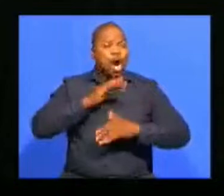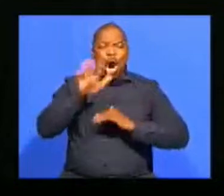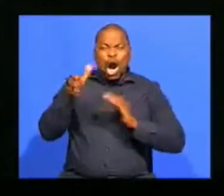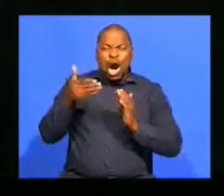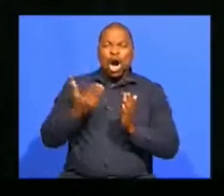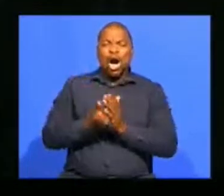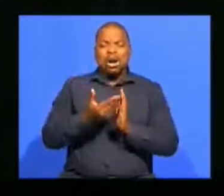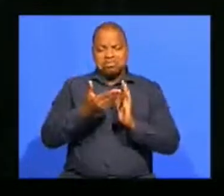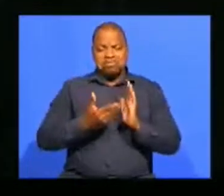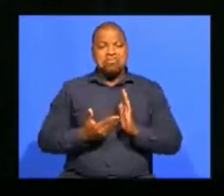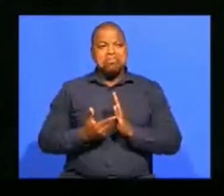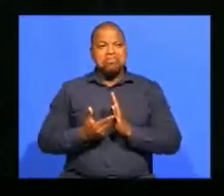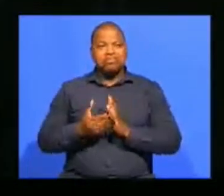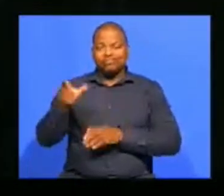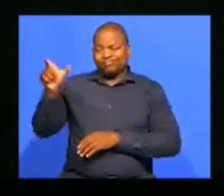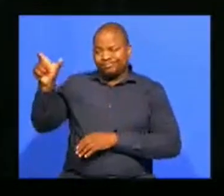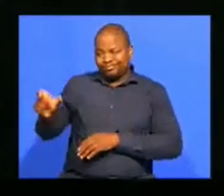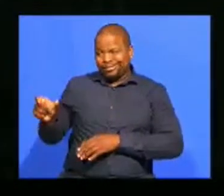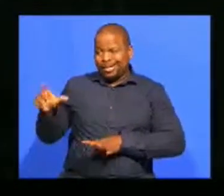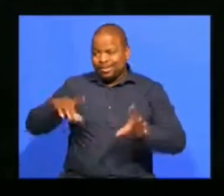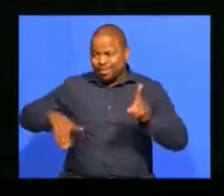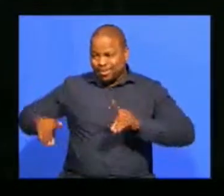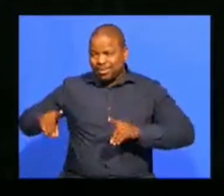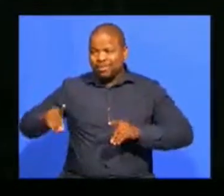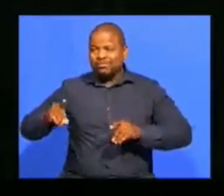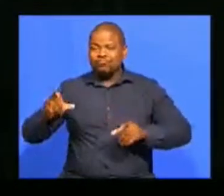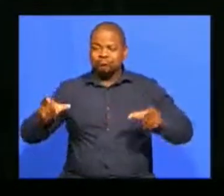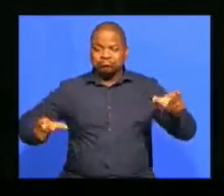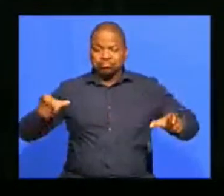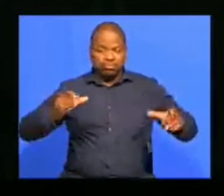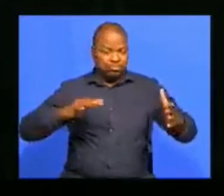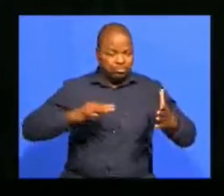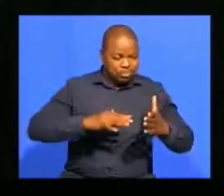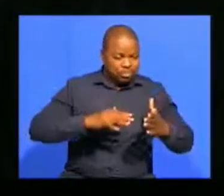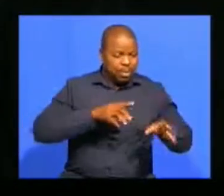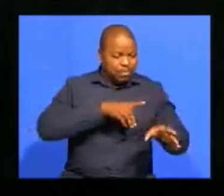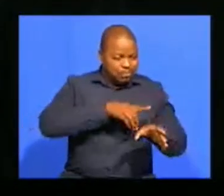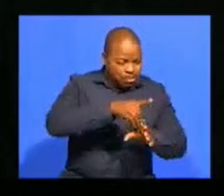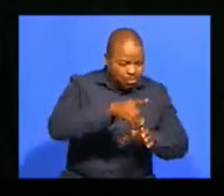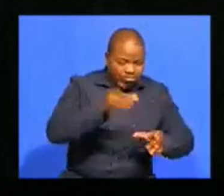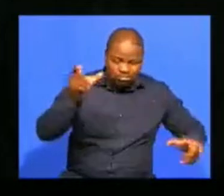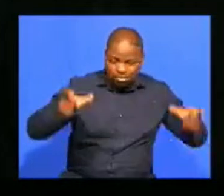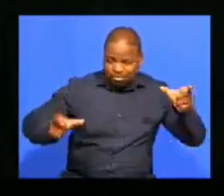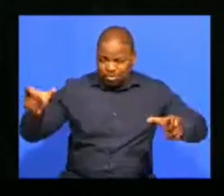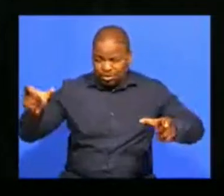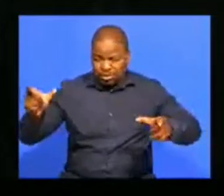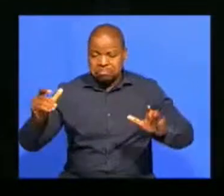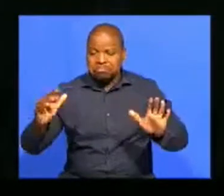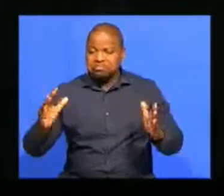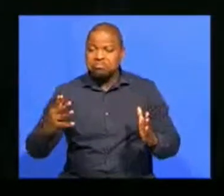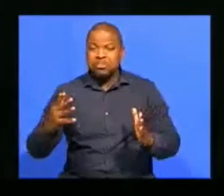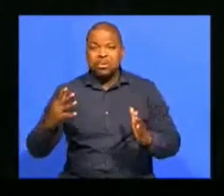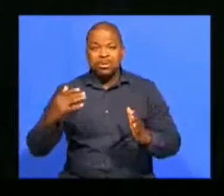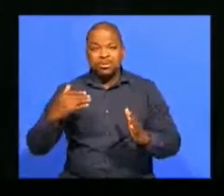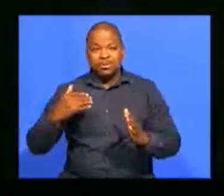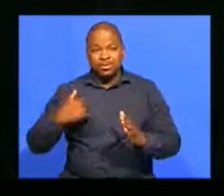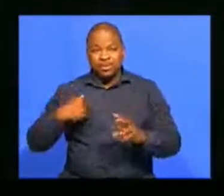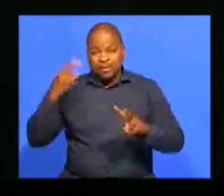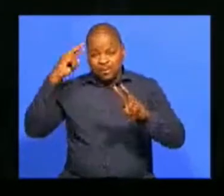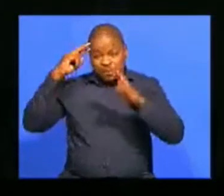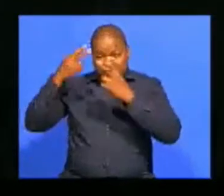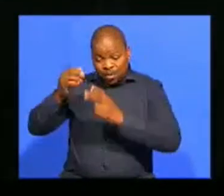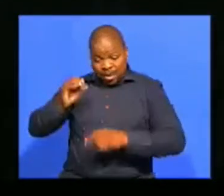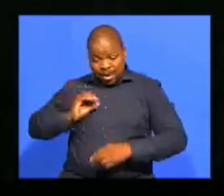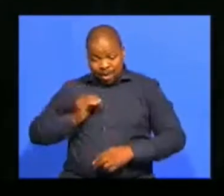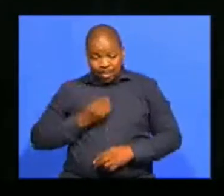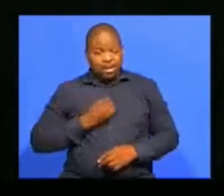this, the person, people to people who had studied together, professional to professional, because of the commonalities of our values